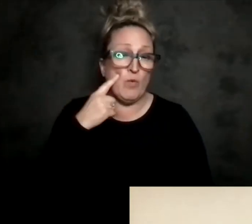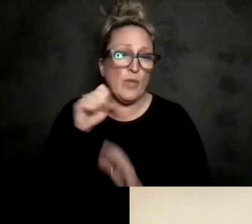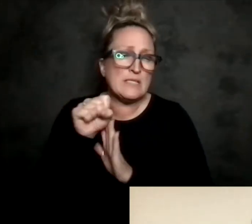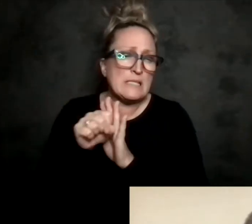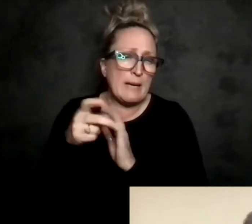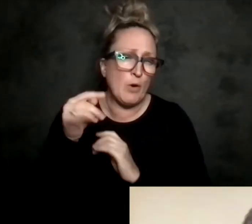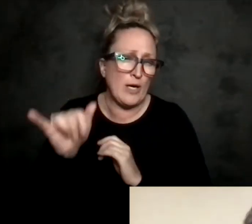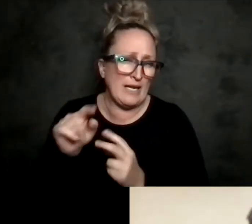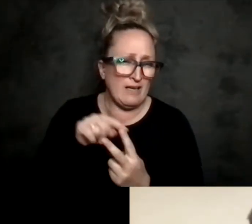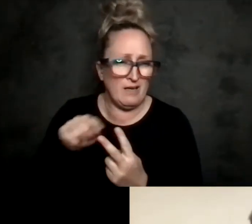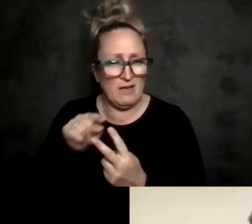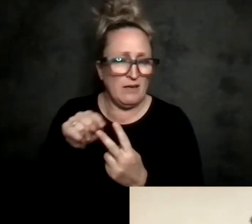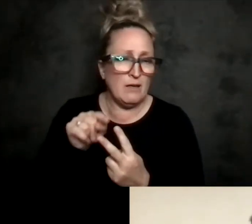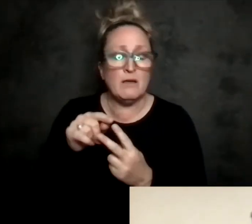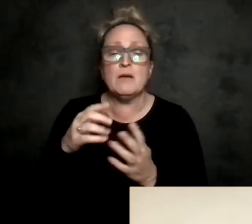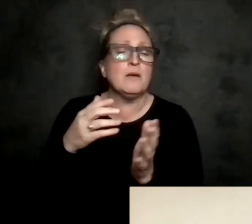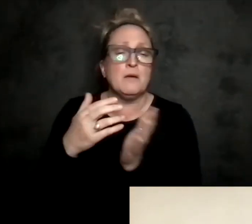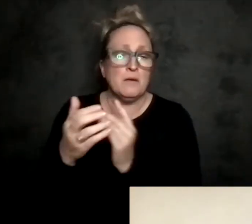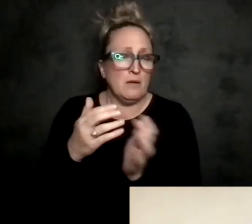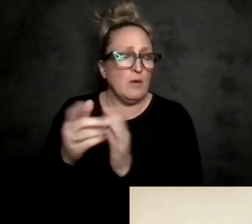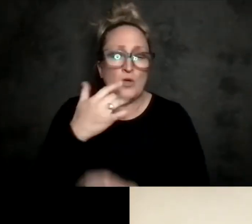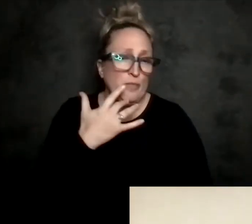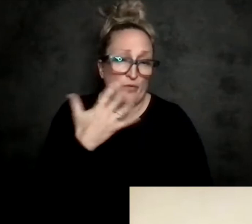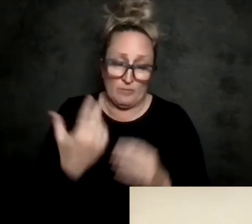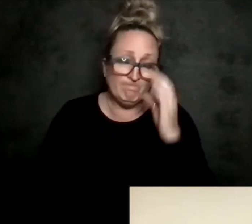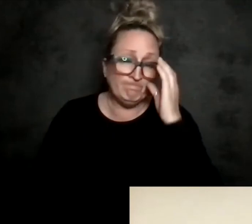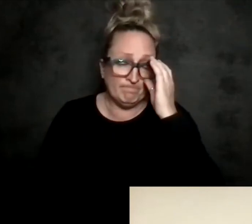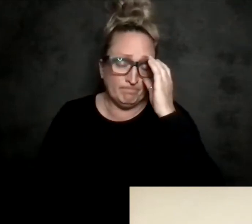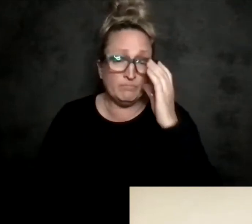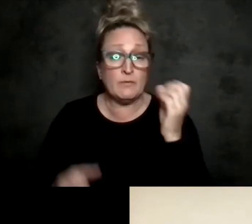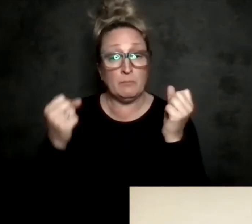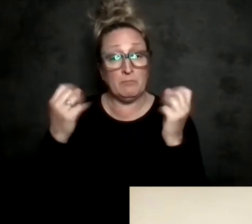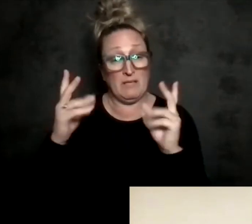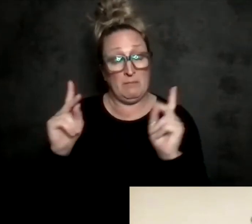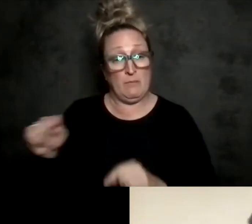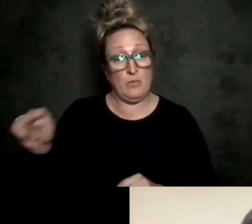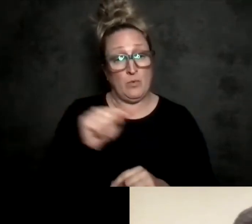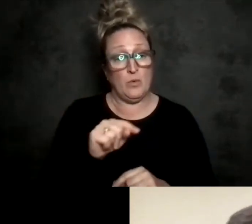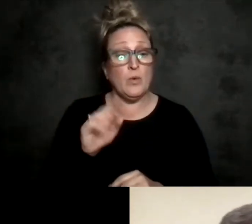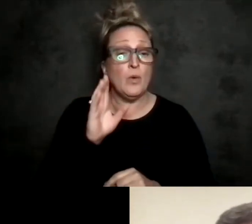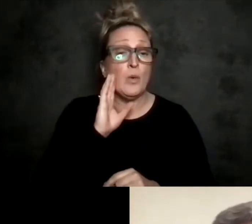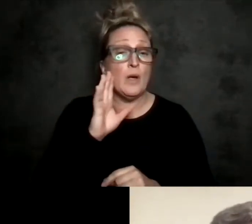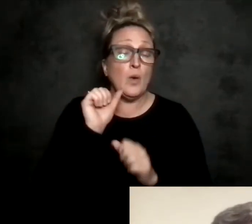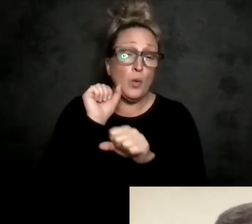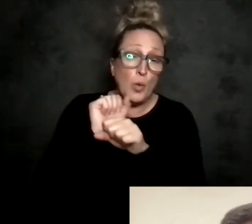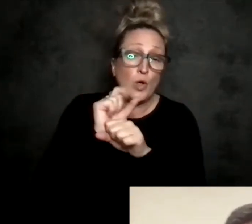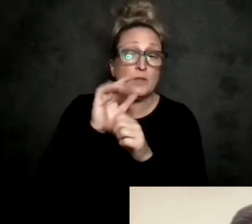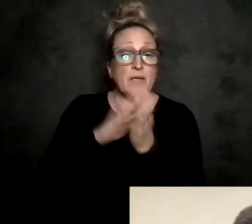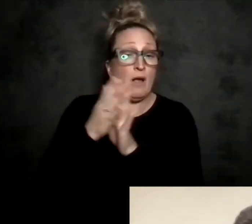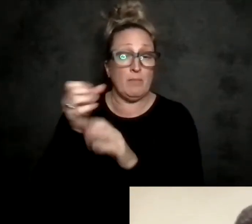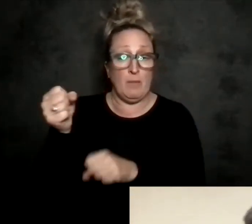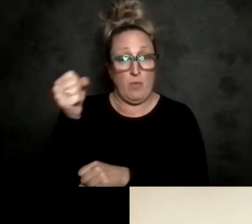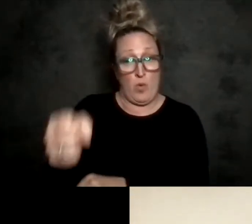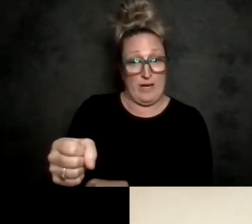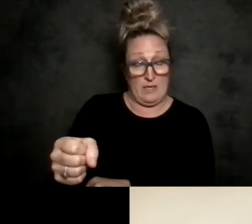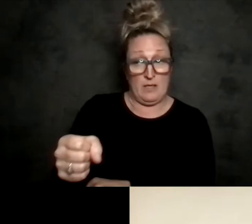really just whatever you prefer. I know a lot of folks will work to get appointed, and once